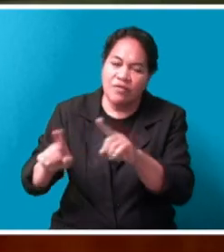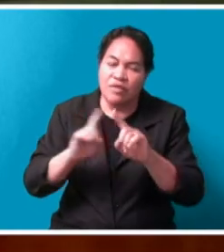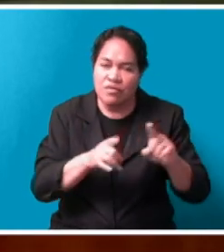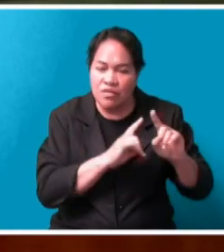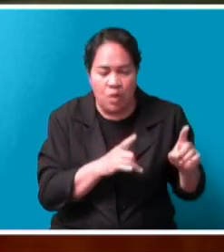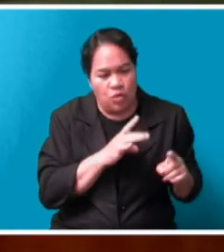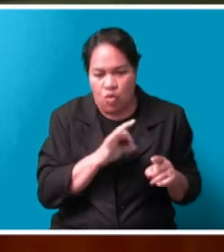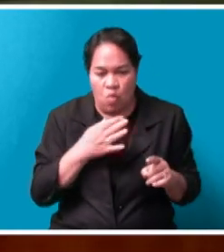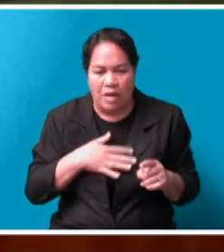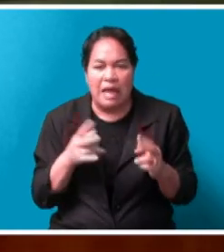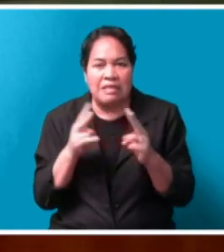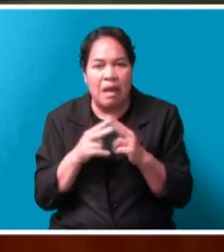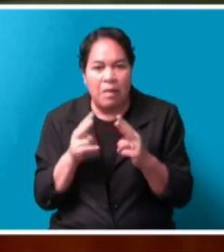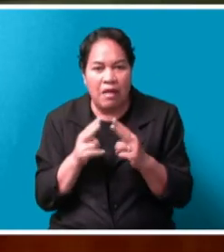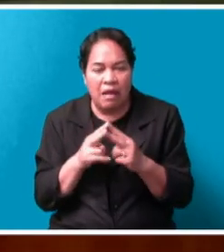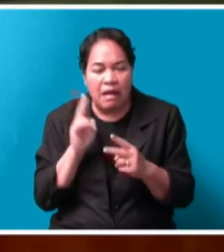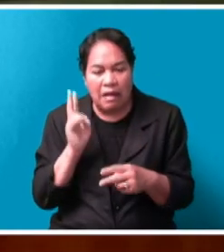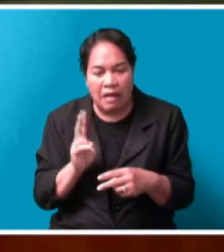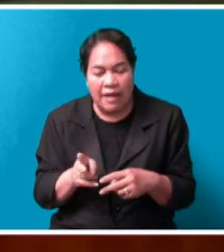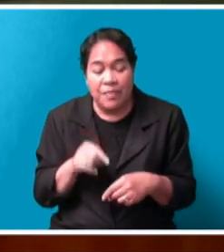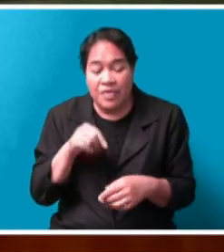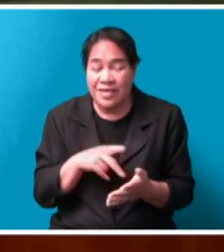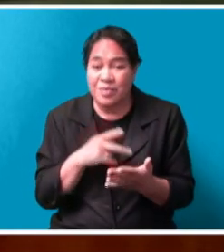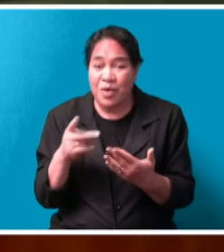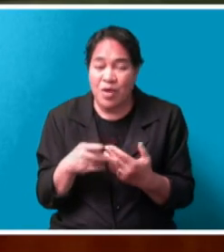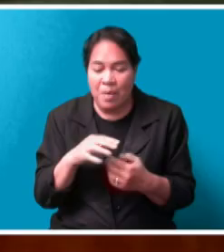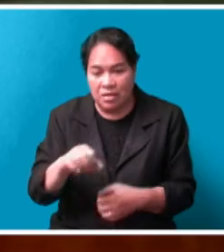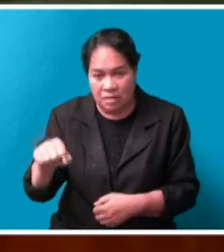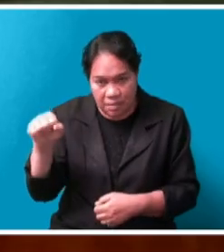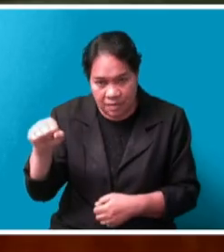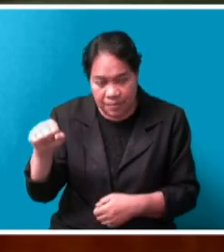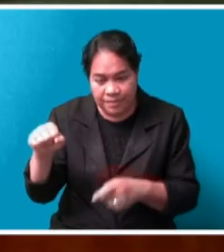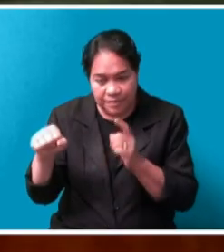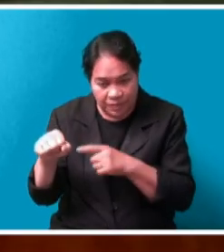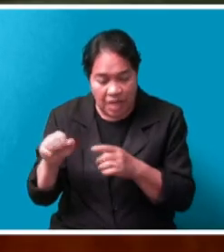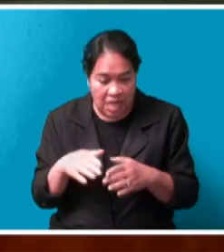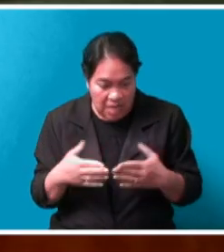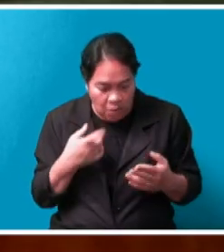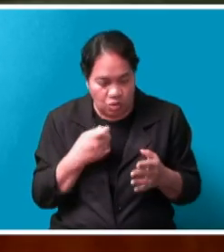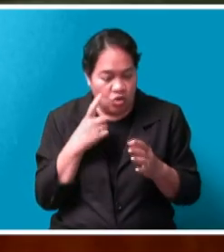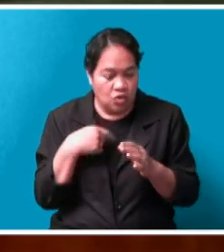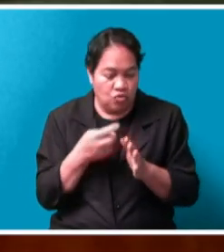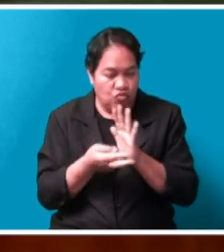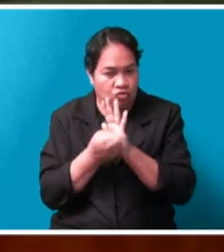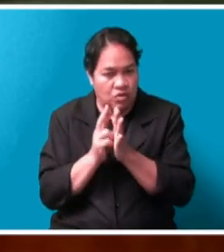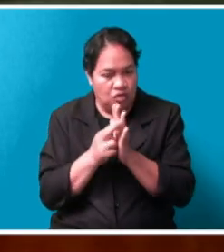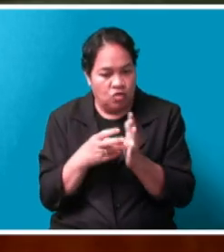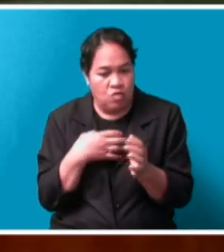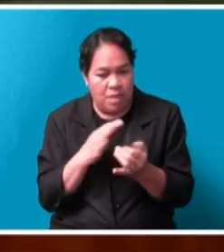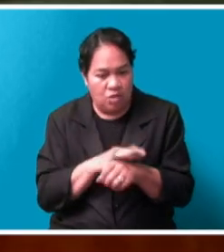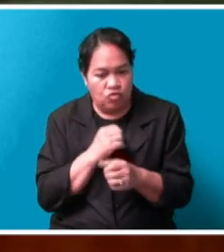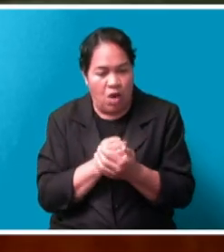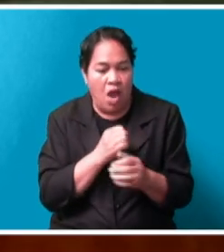initiatives. This program has been suspended and will undergo a thorough review to integrate stronger governance